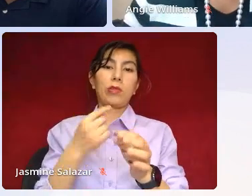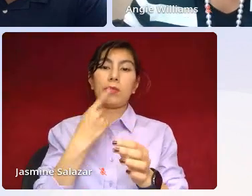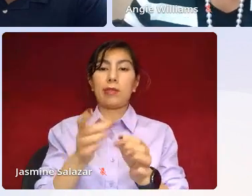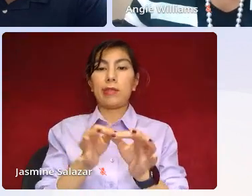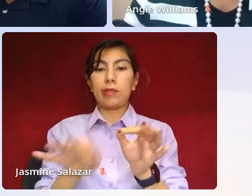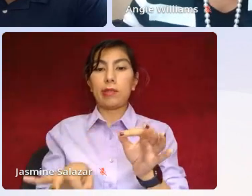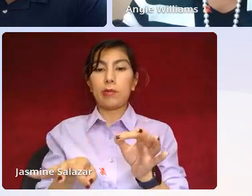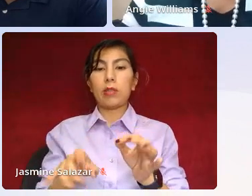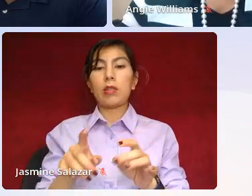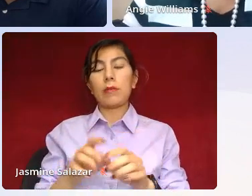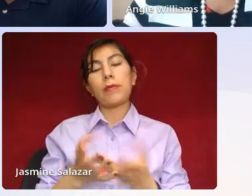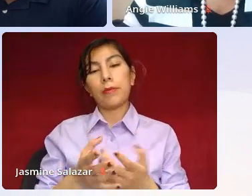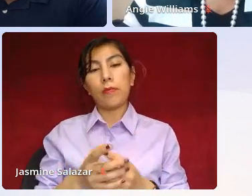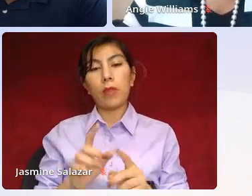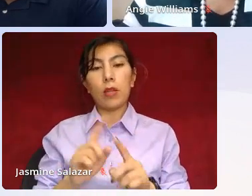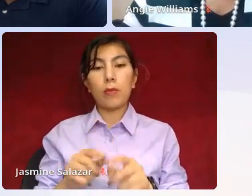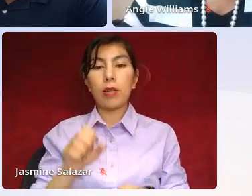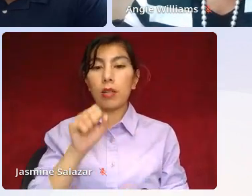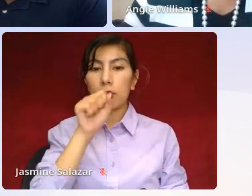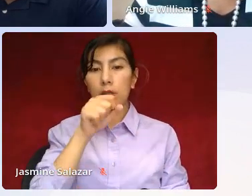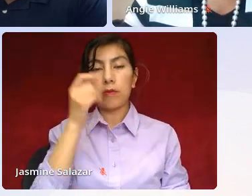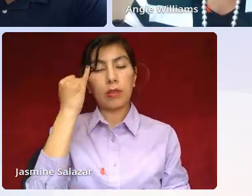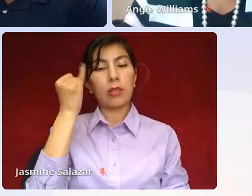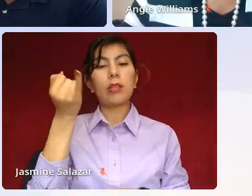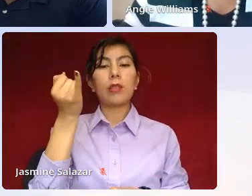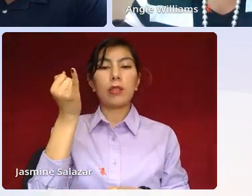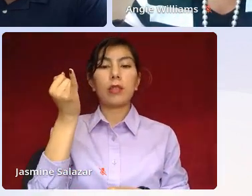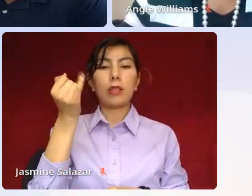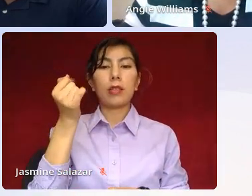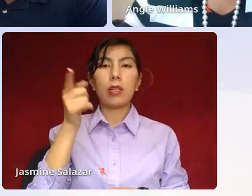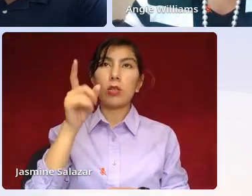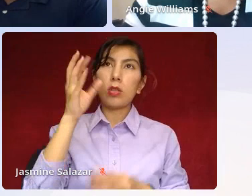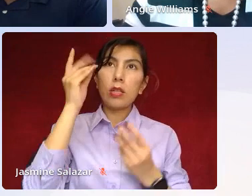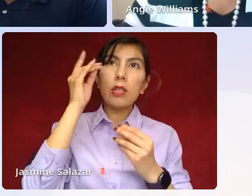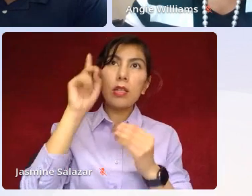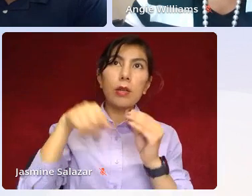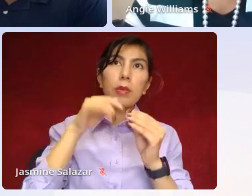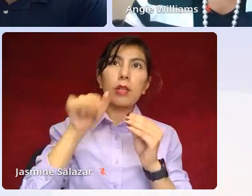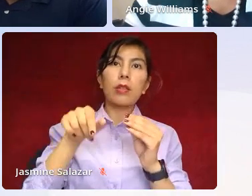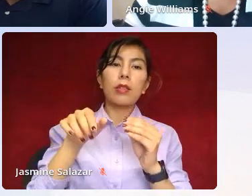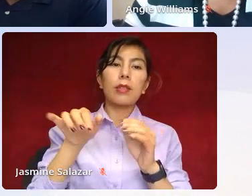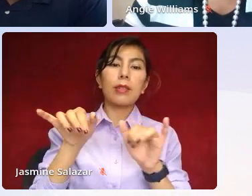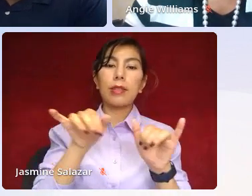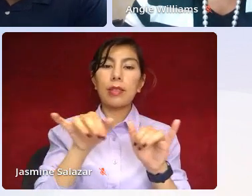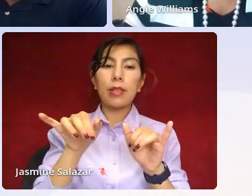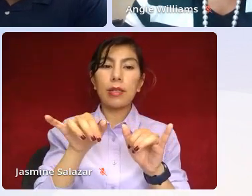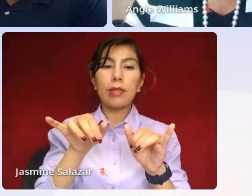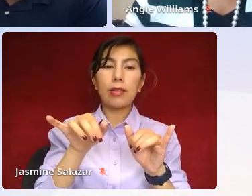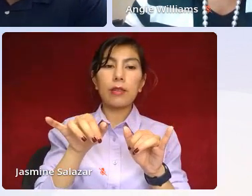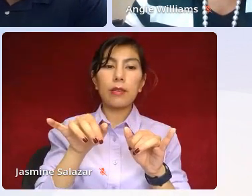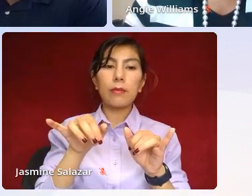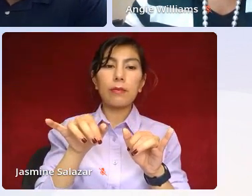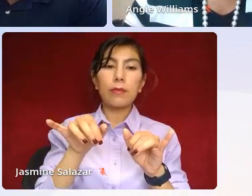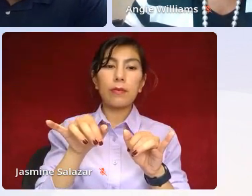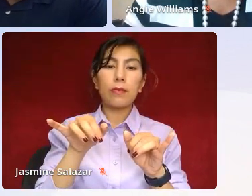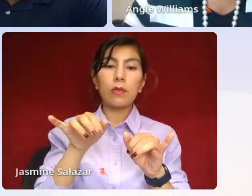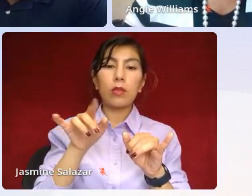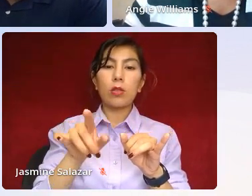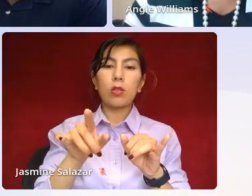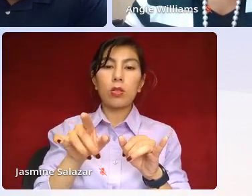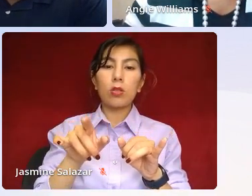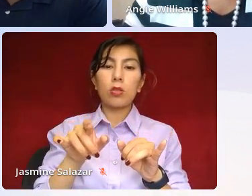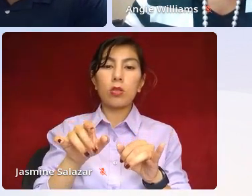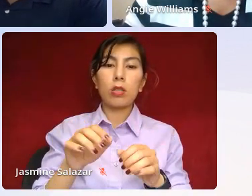really should be. But I love this idea that you have to think about this as sort of your enrolled